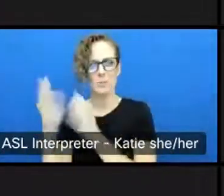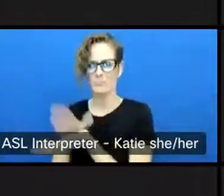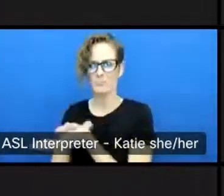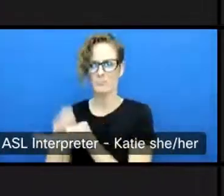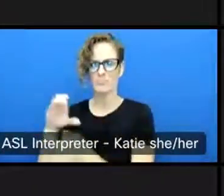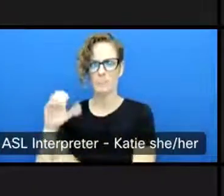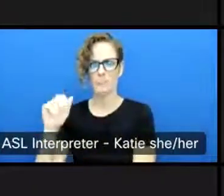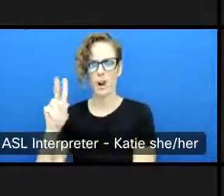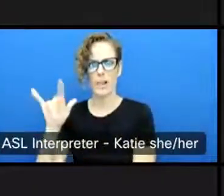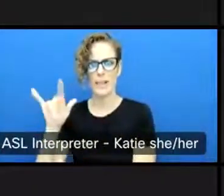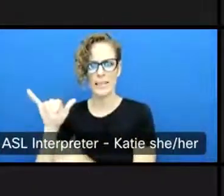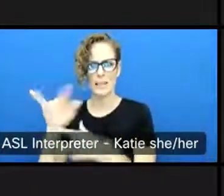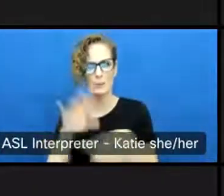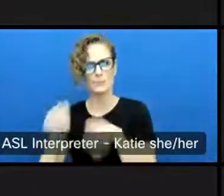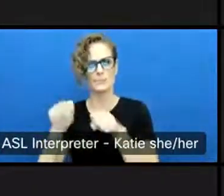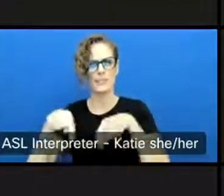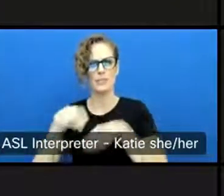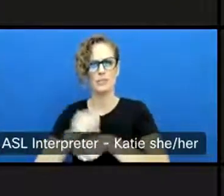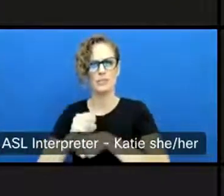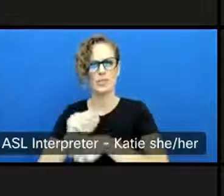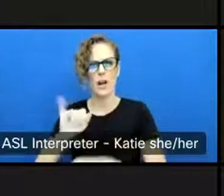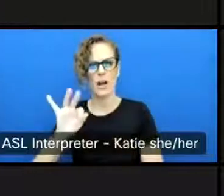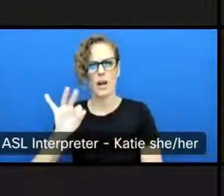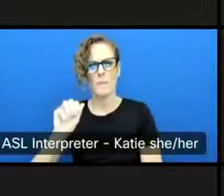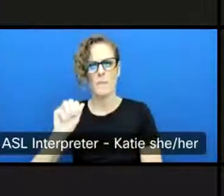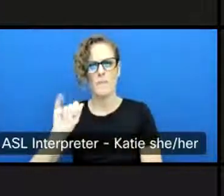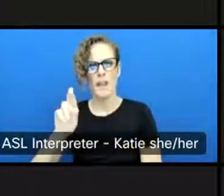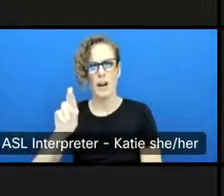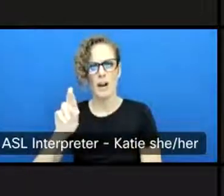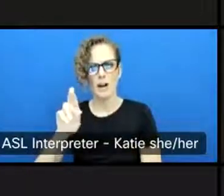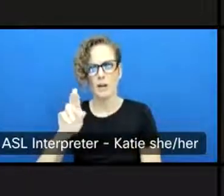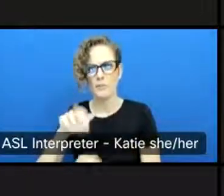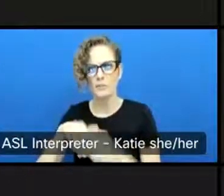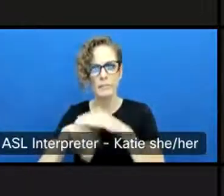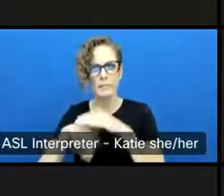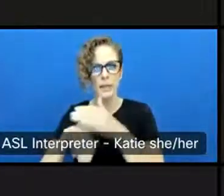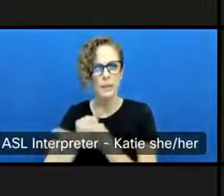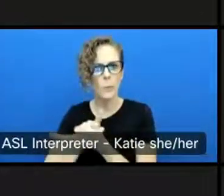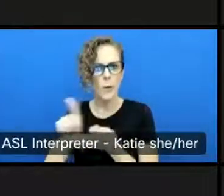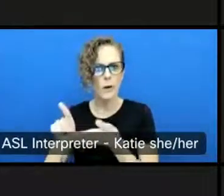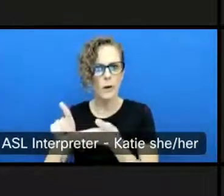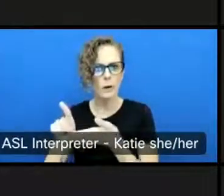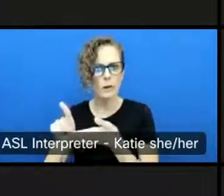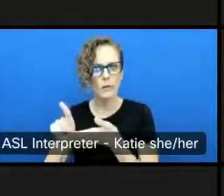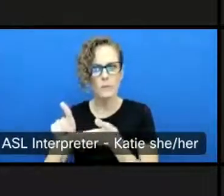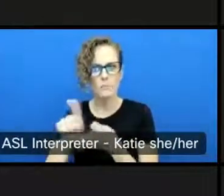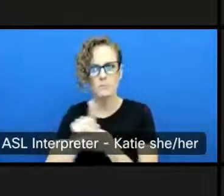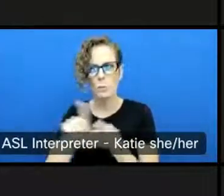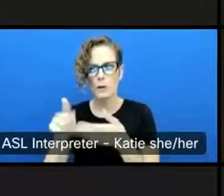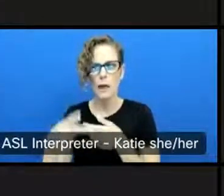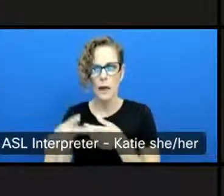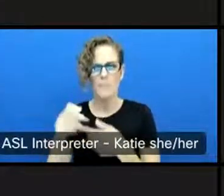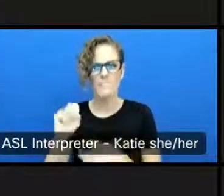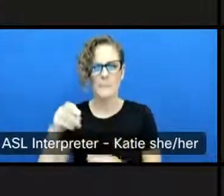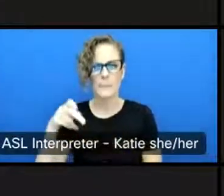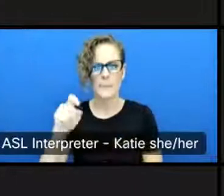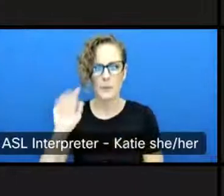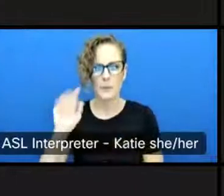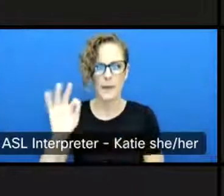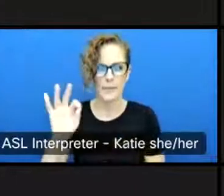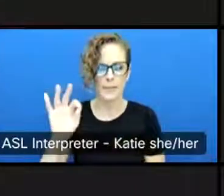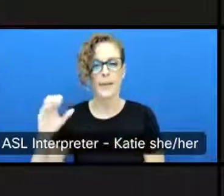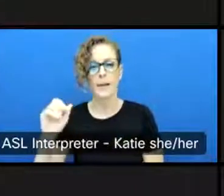we're working on the costs related to that as well. But I just wanted to also kind of put a plug in there for doing something different than we've done